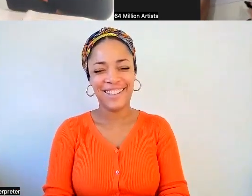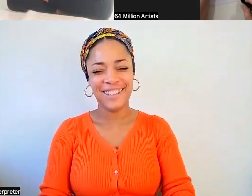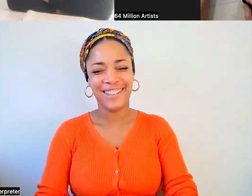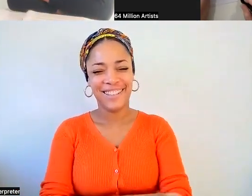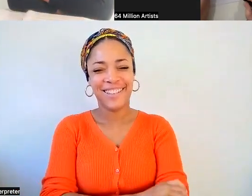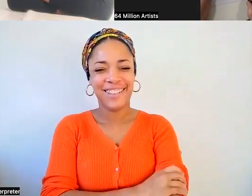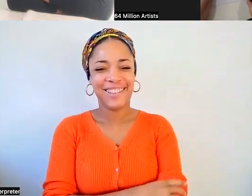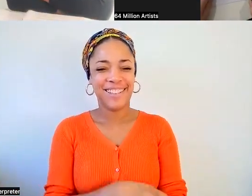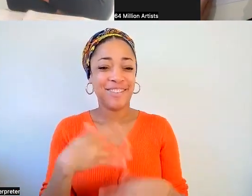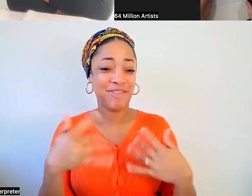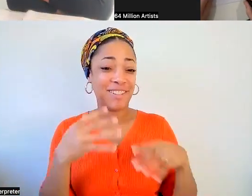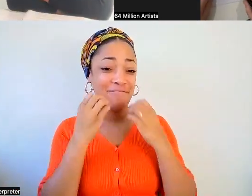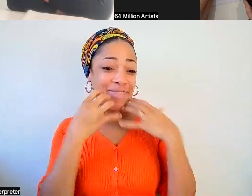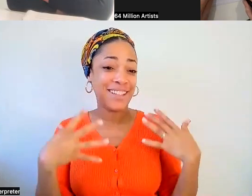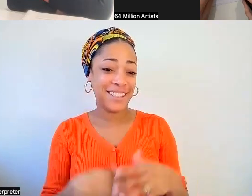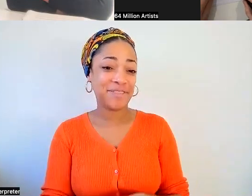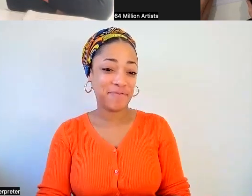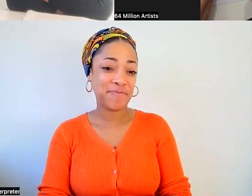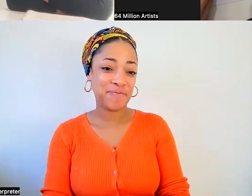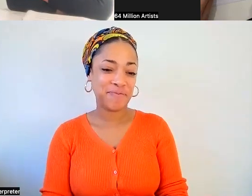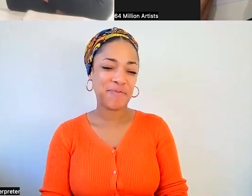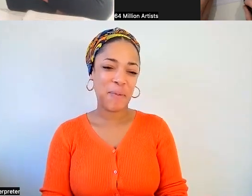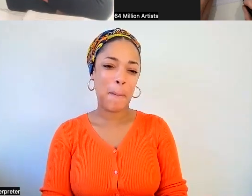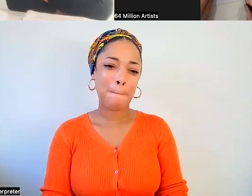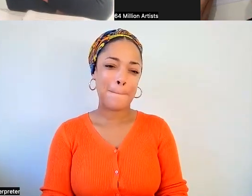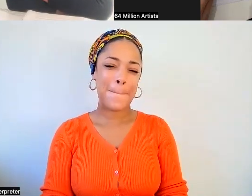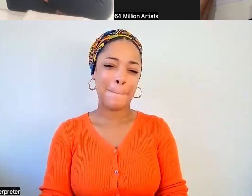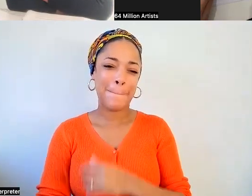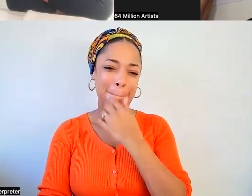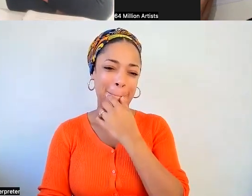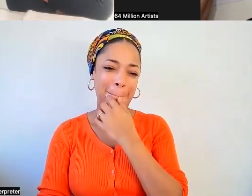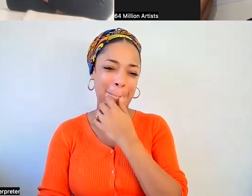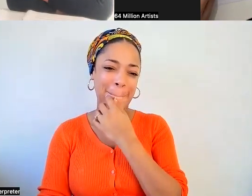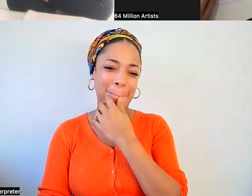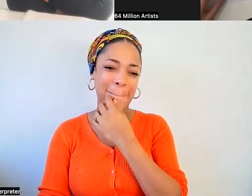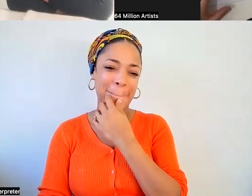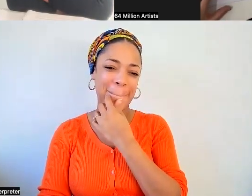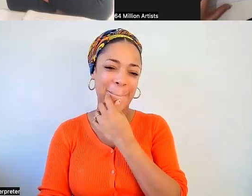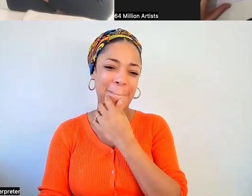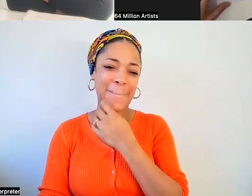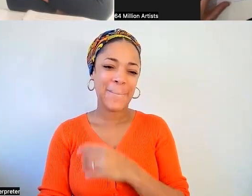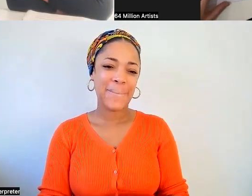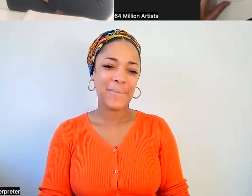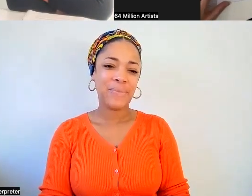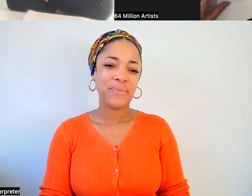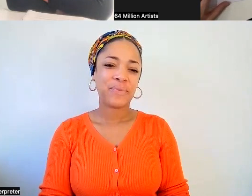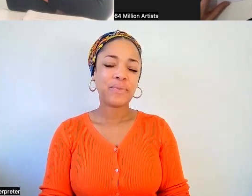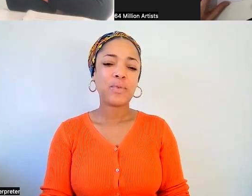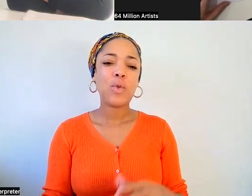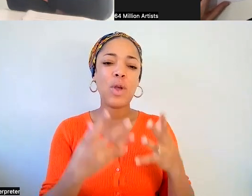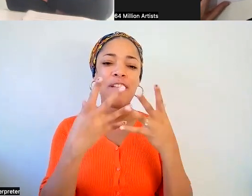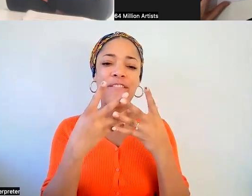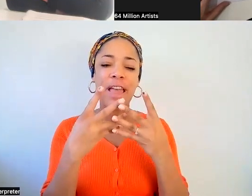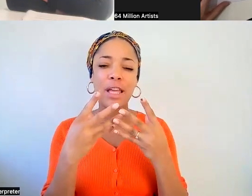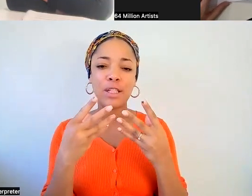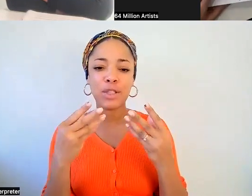That is amazing. That is amazing. What's that called when in music, when it goes fades away? Diminuendo, I think, isn't it? Does anyone